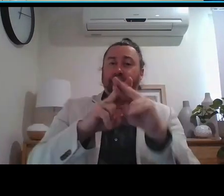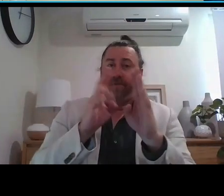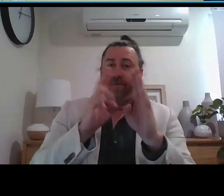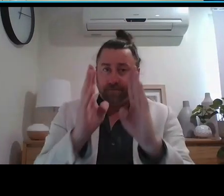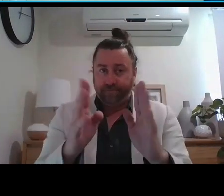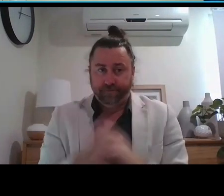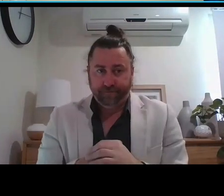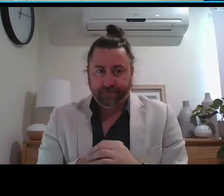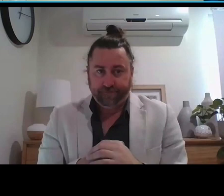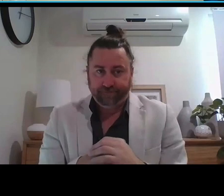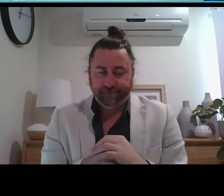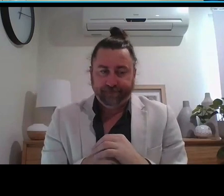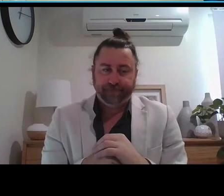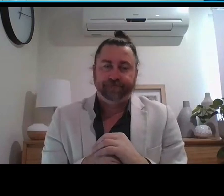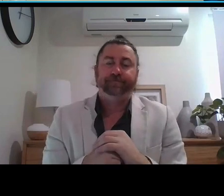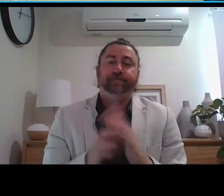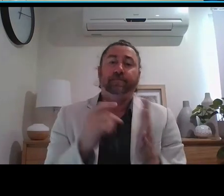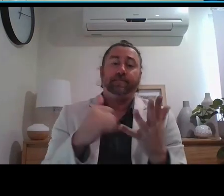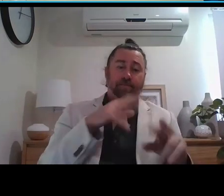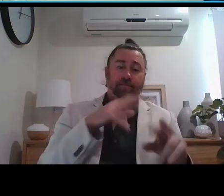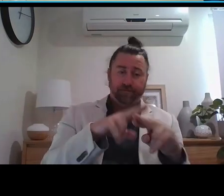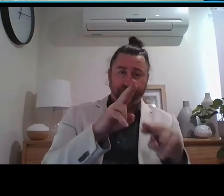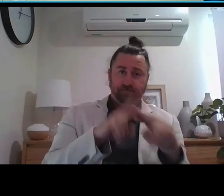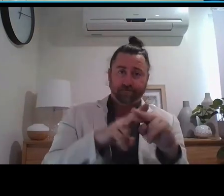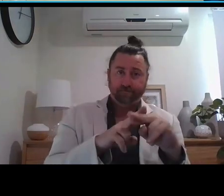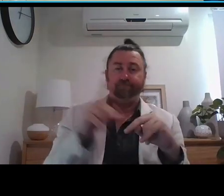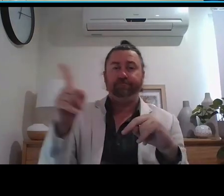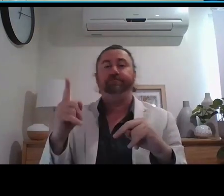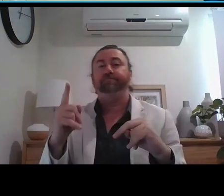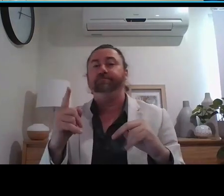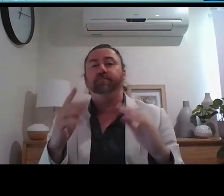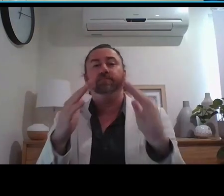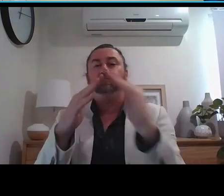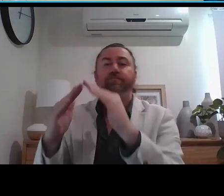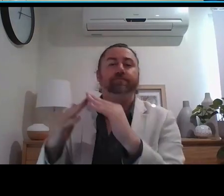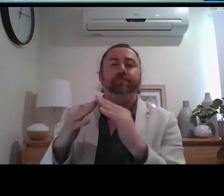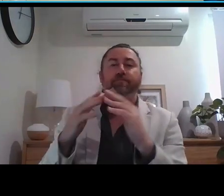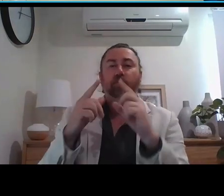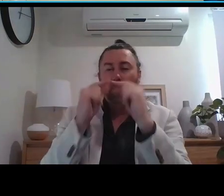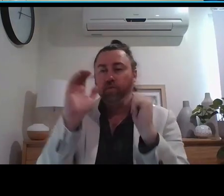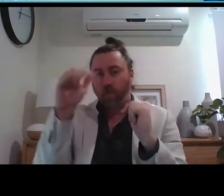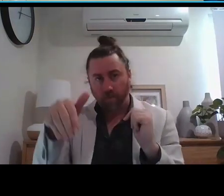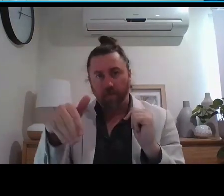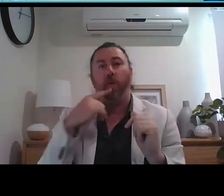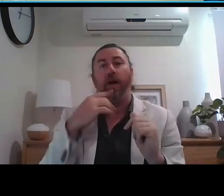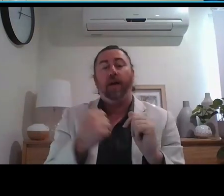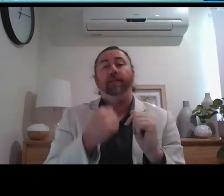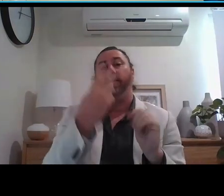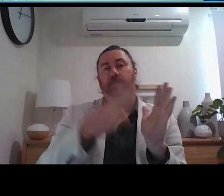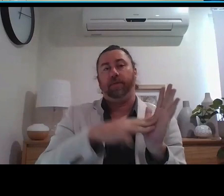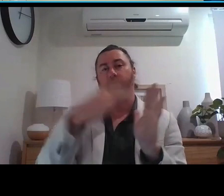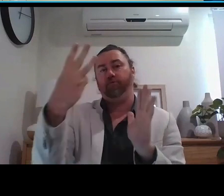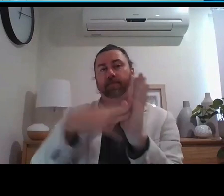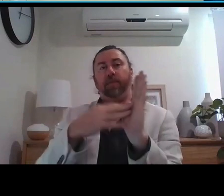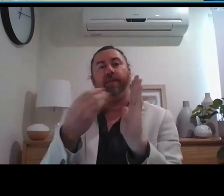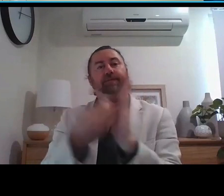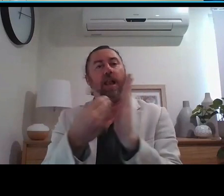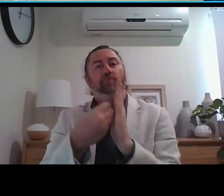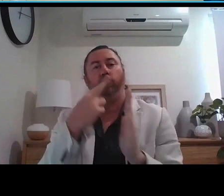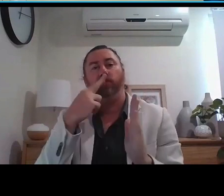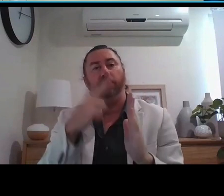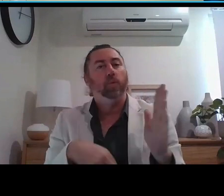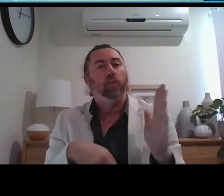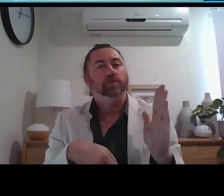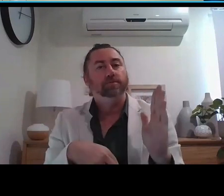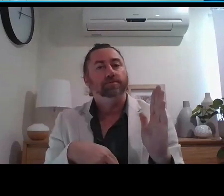the staffing rating are reported by residential aged care homes in the quarterly financial report. The most recent quarterly